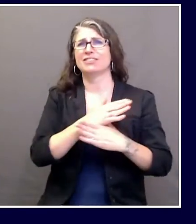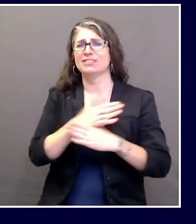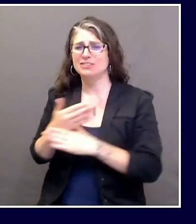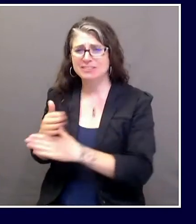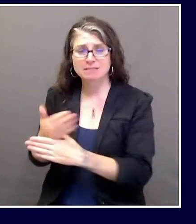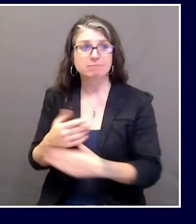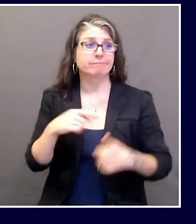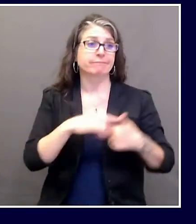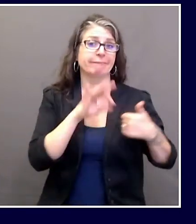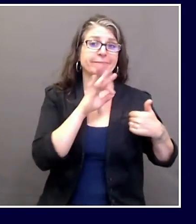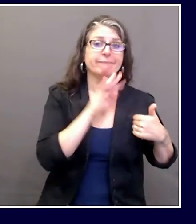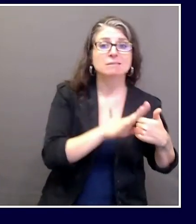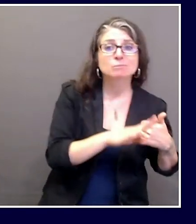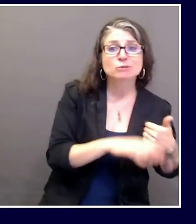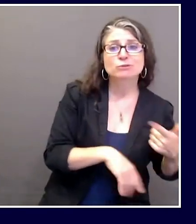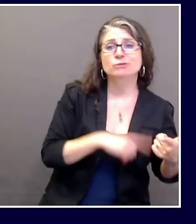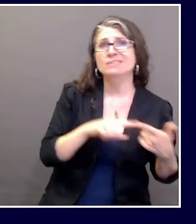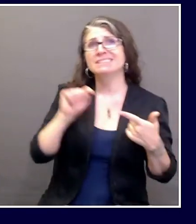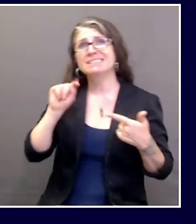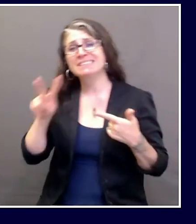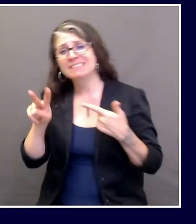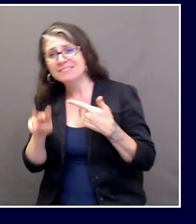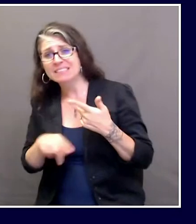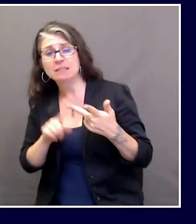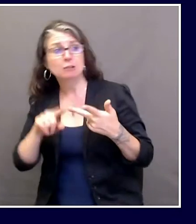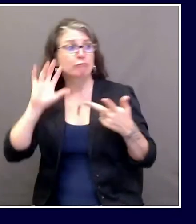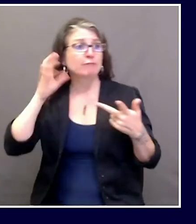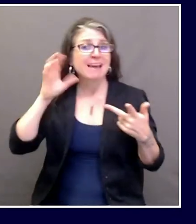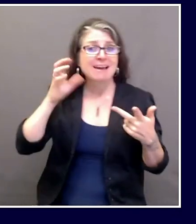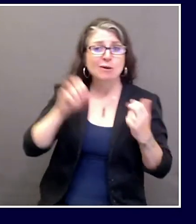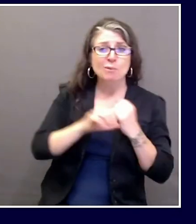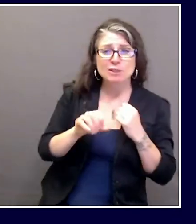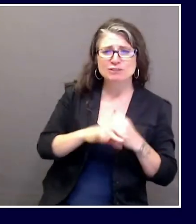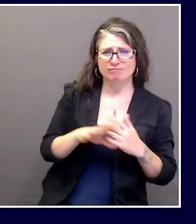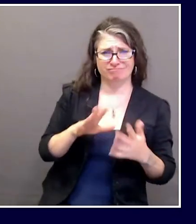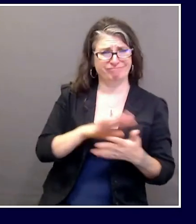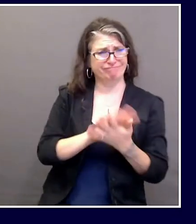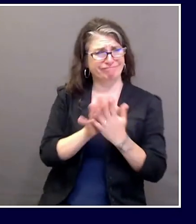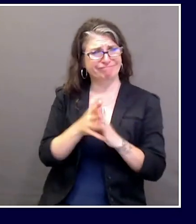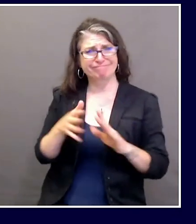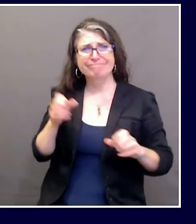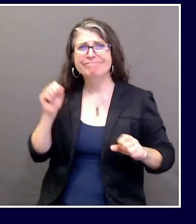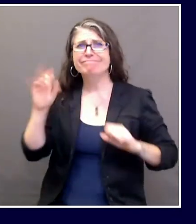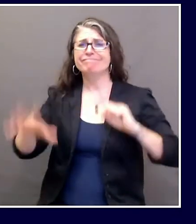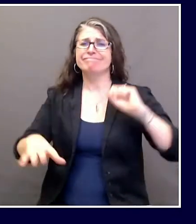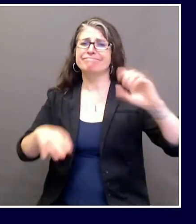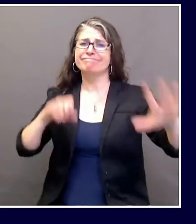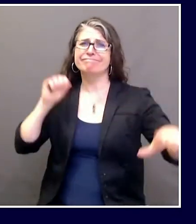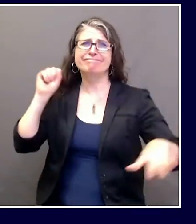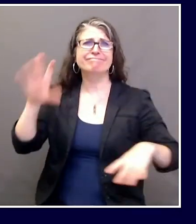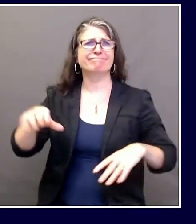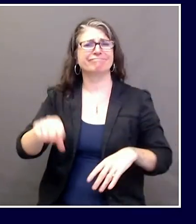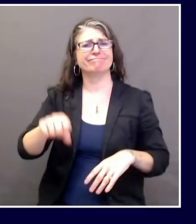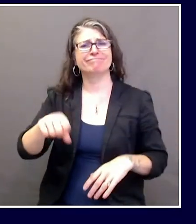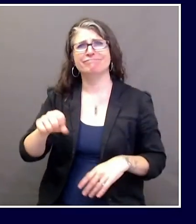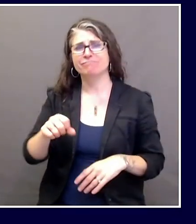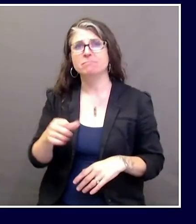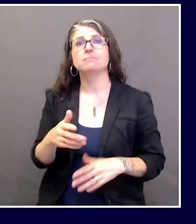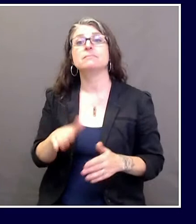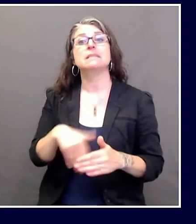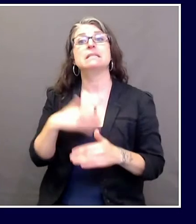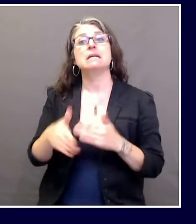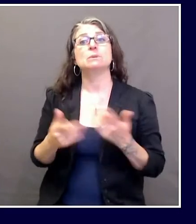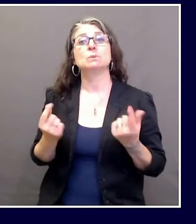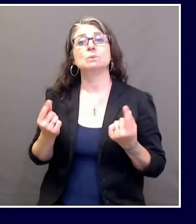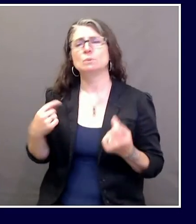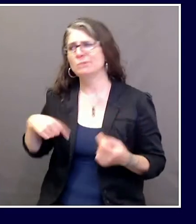nature. And now the question for us is where we go from here. How do we really talk to people who have a new set